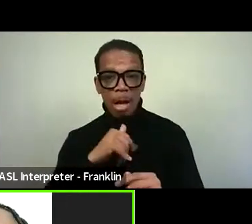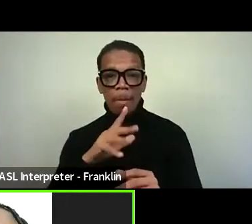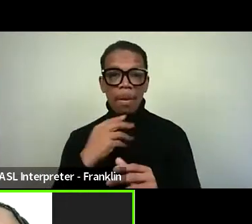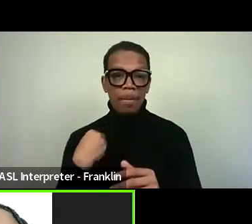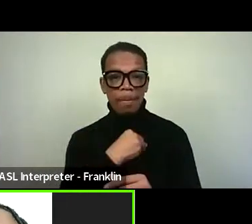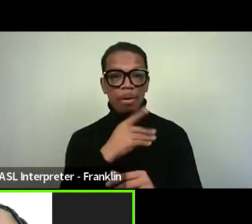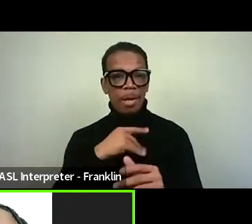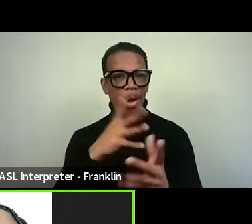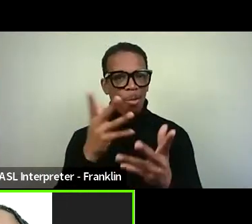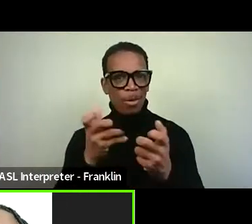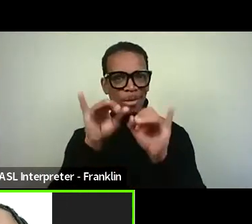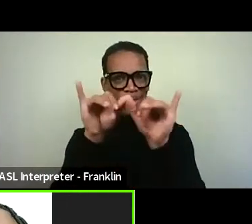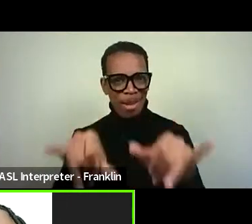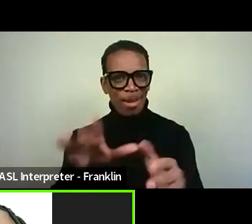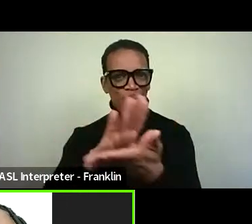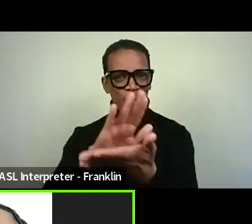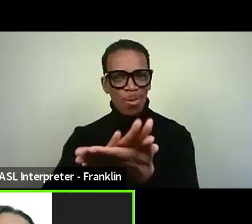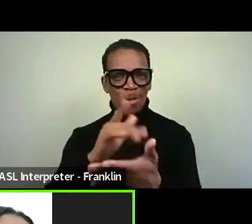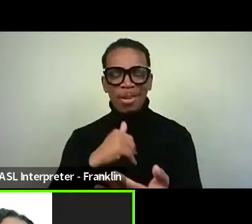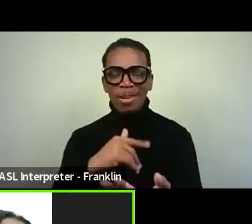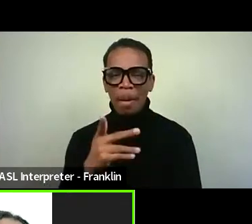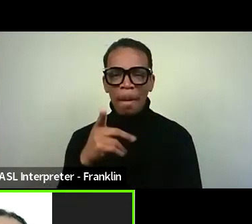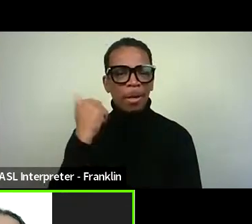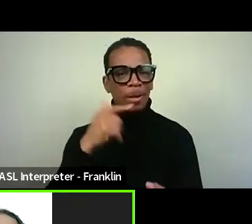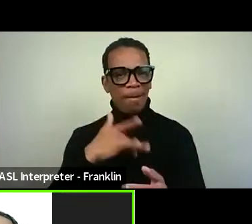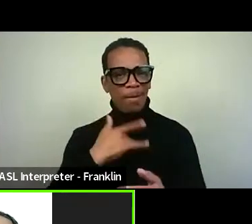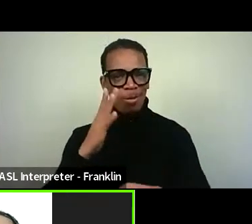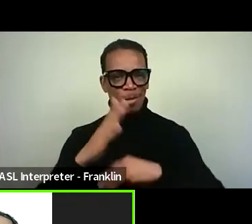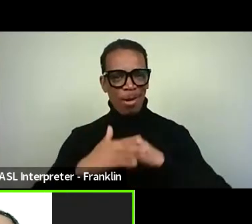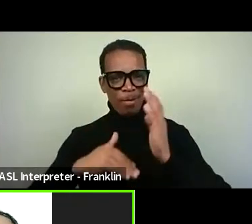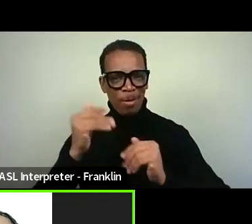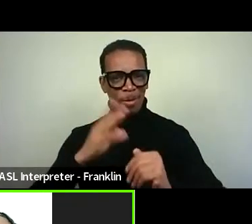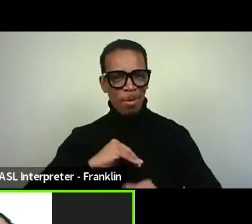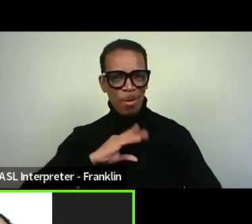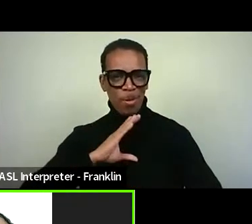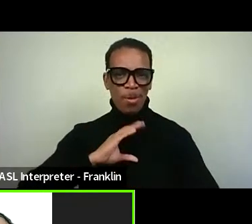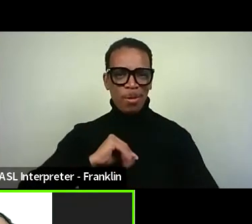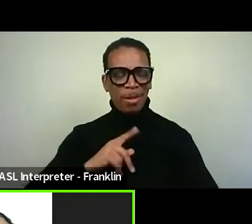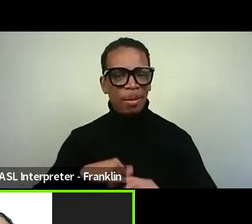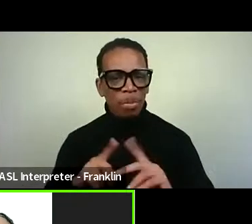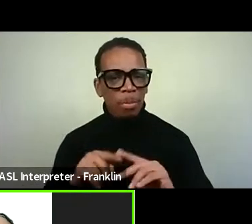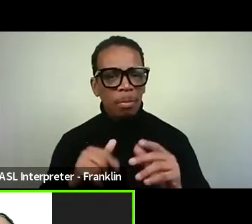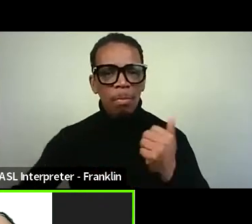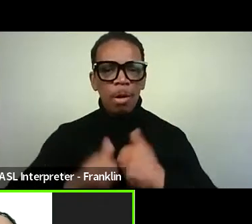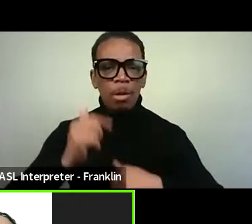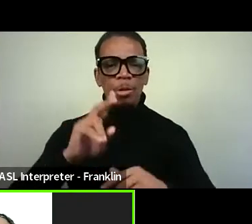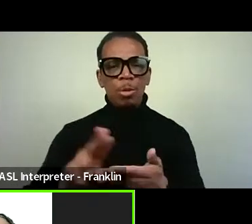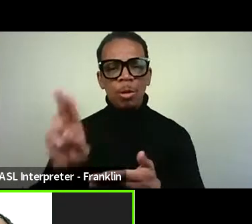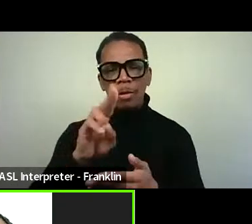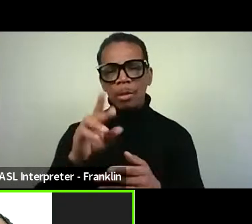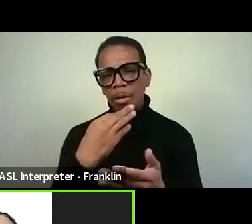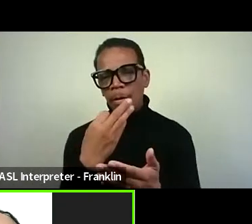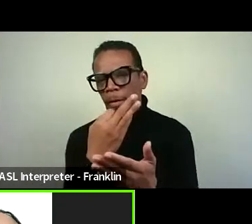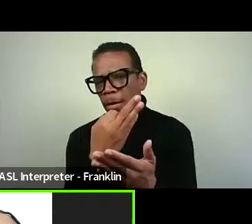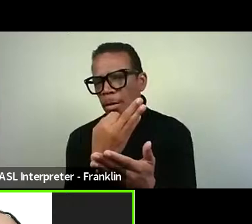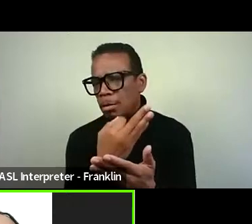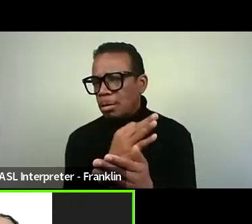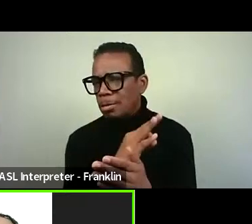to stay. I don't have thoughts of leaving because I feel comfortable. A lot of universities kind of fail